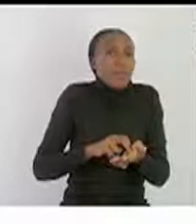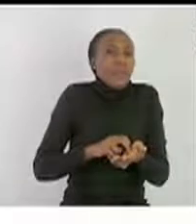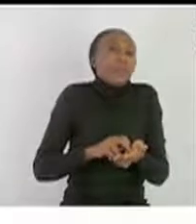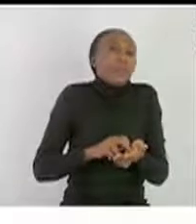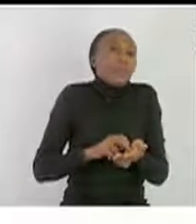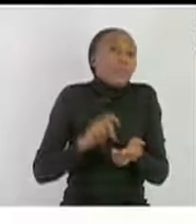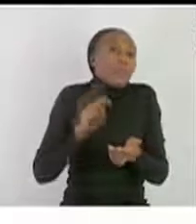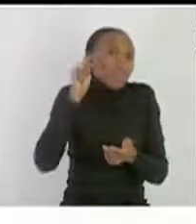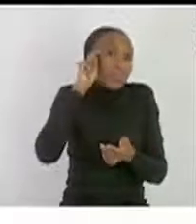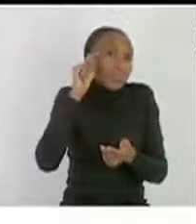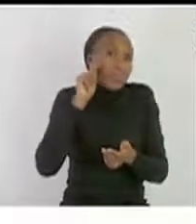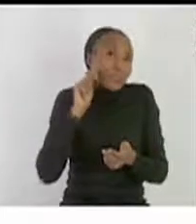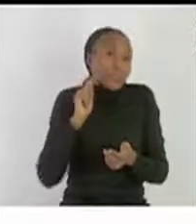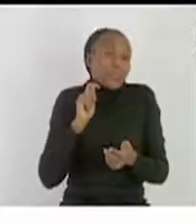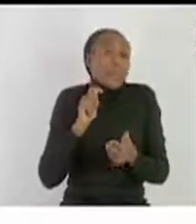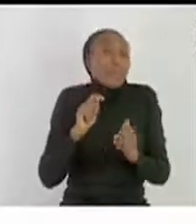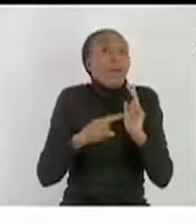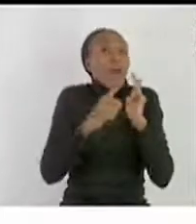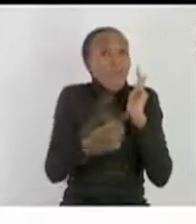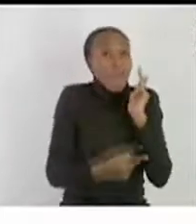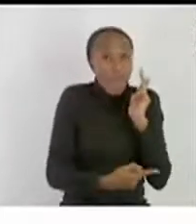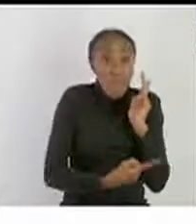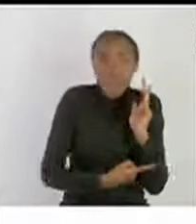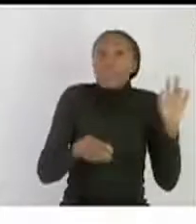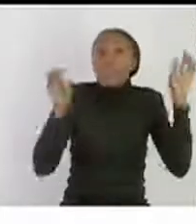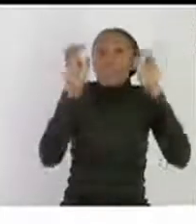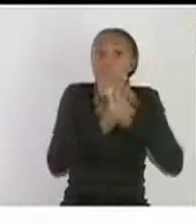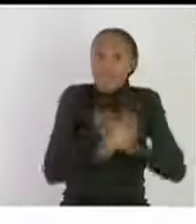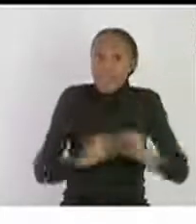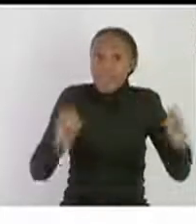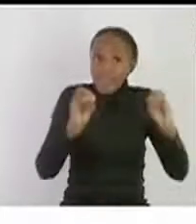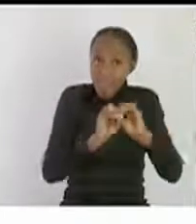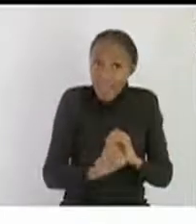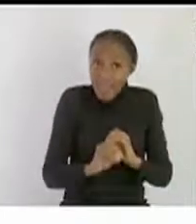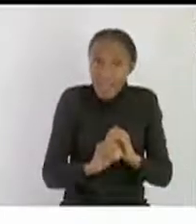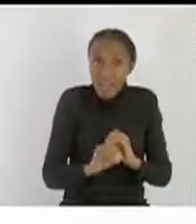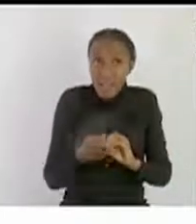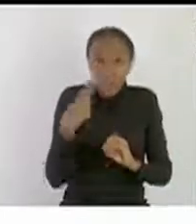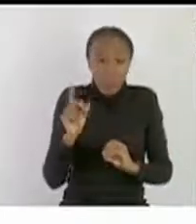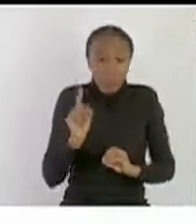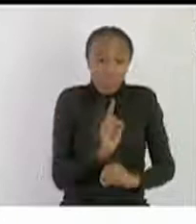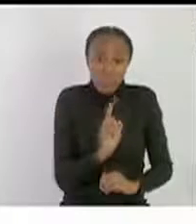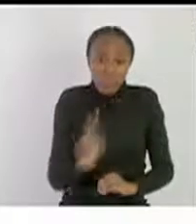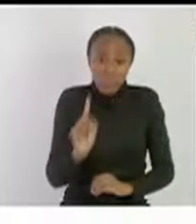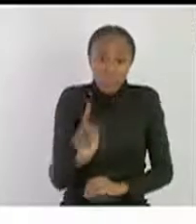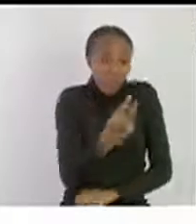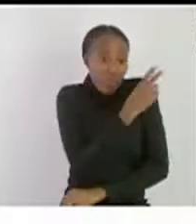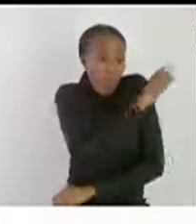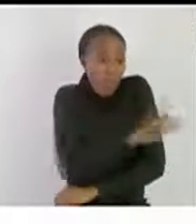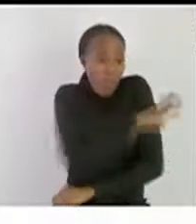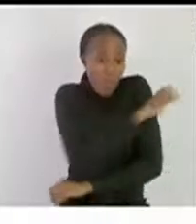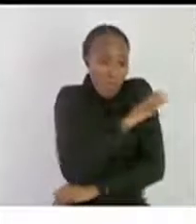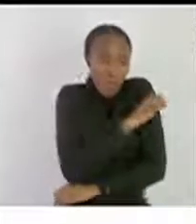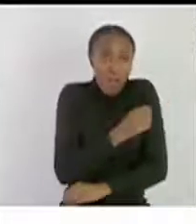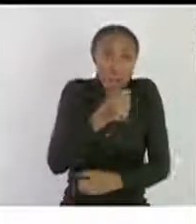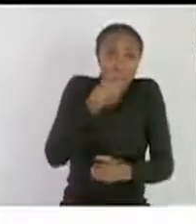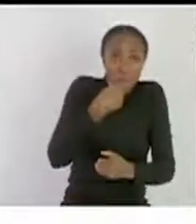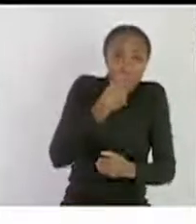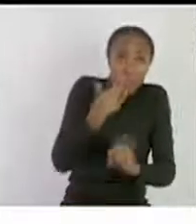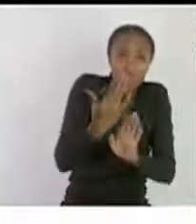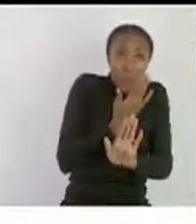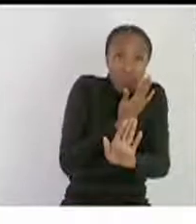pregnancies. It also saves you time and energy to go to the hospital to look for contraceptives or